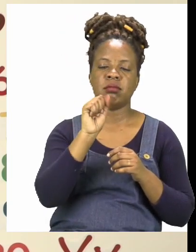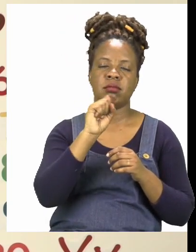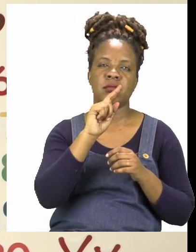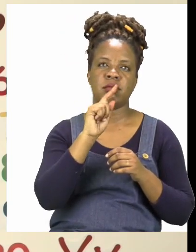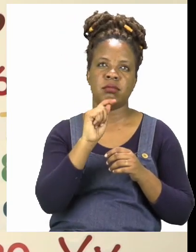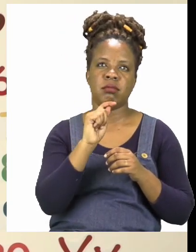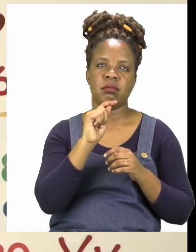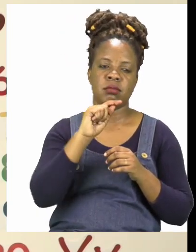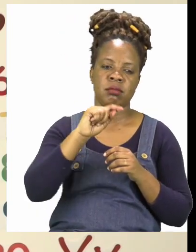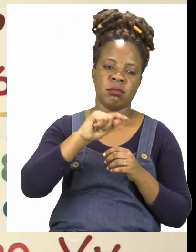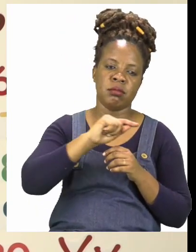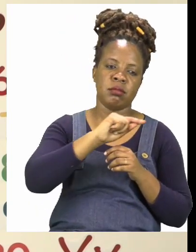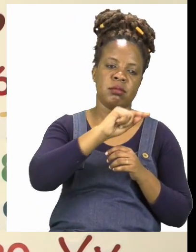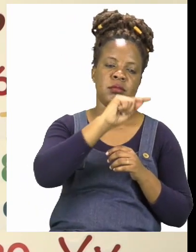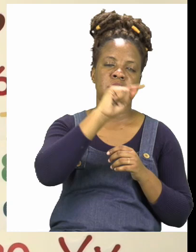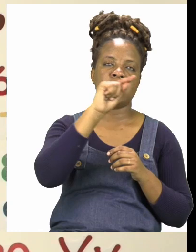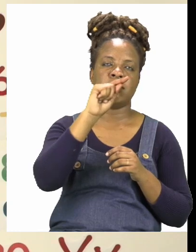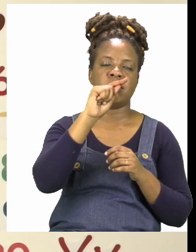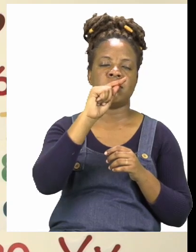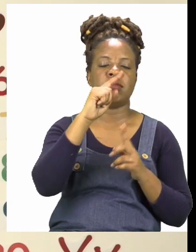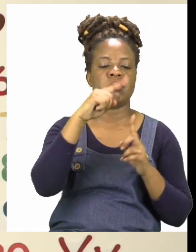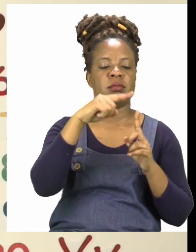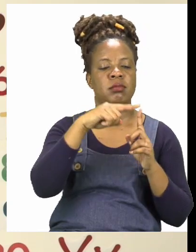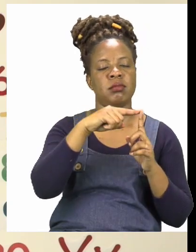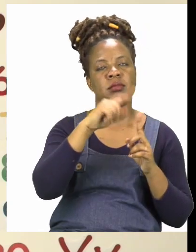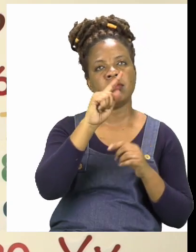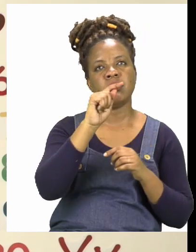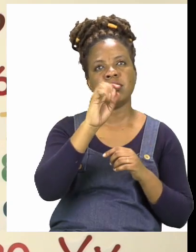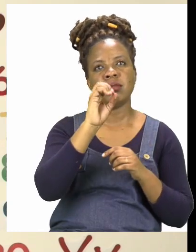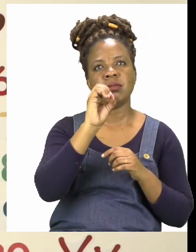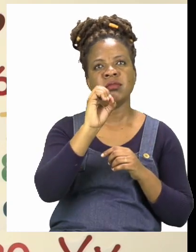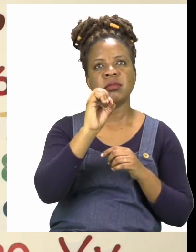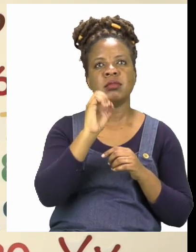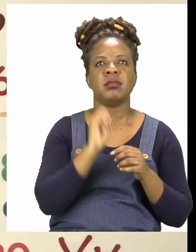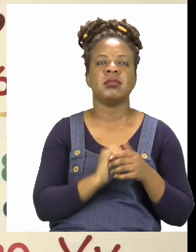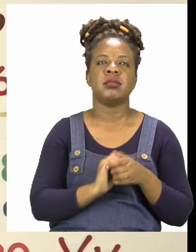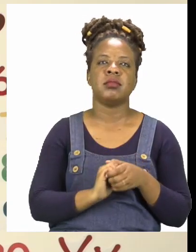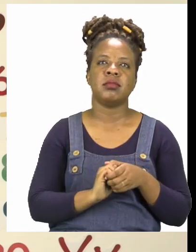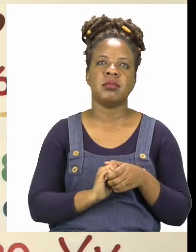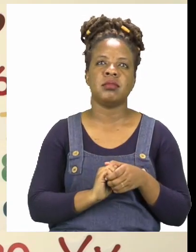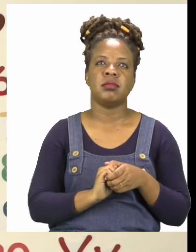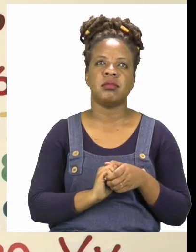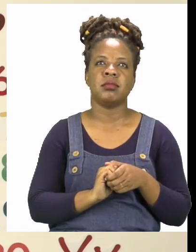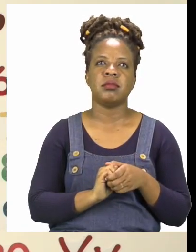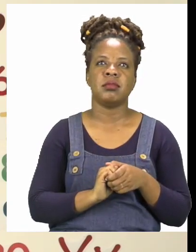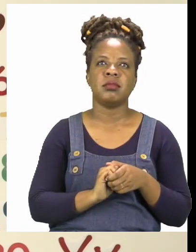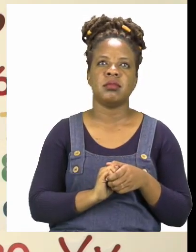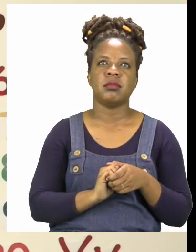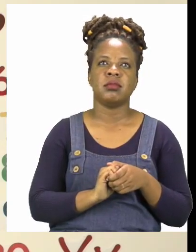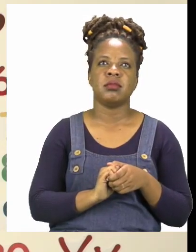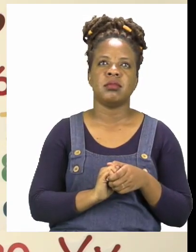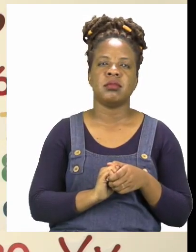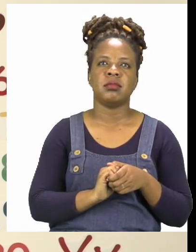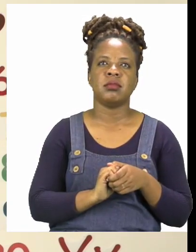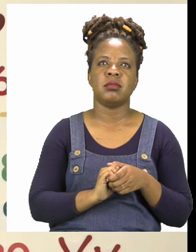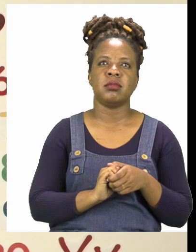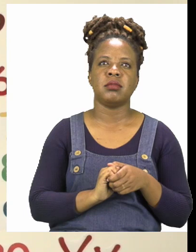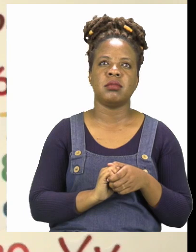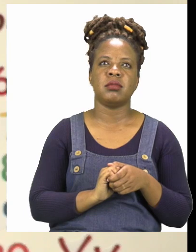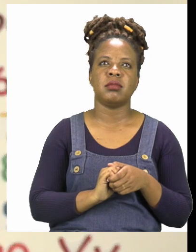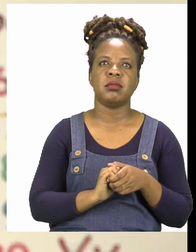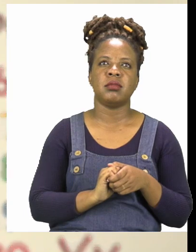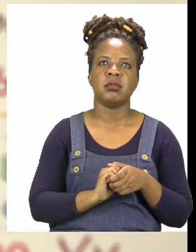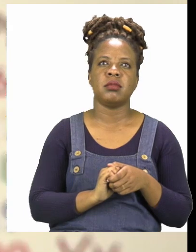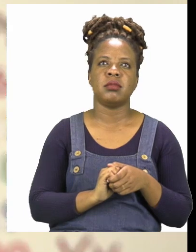to 12. So it's 10 minutes to, and then the hour. Then the last one, we